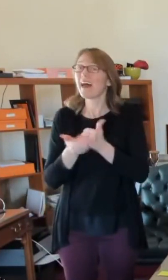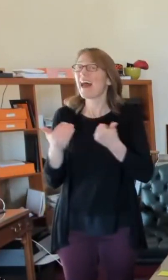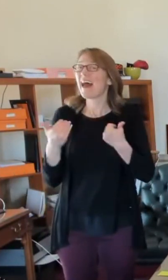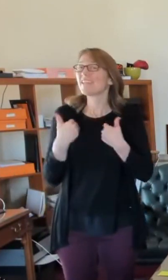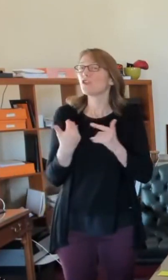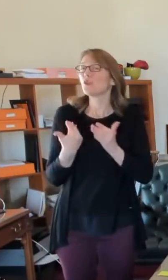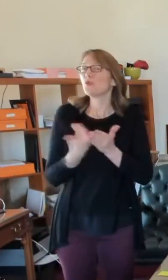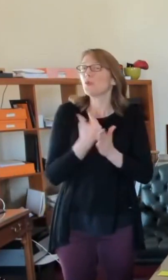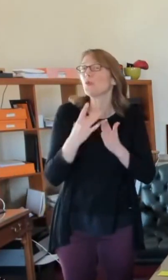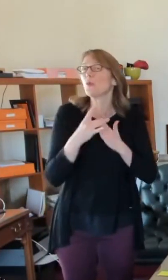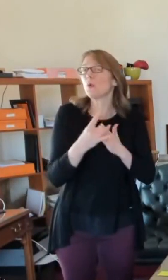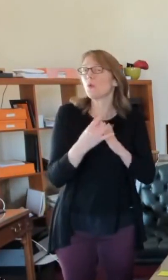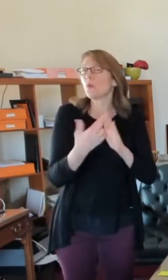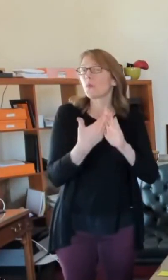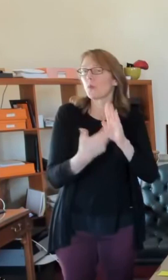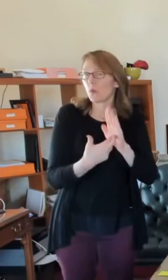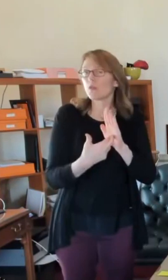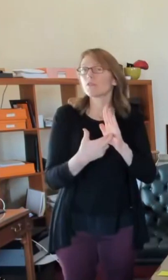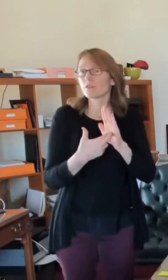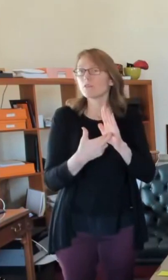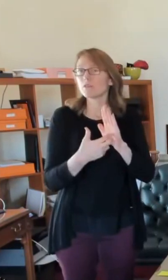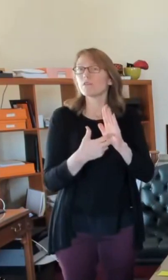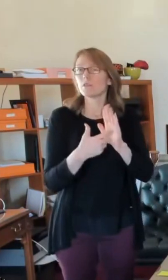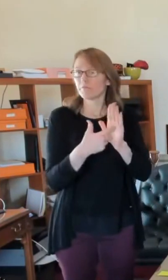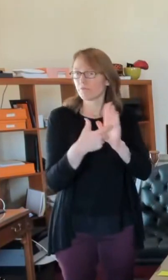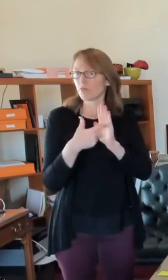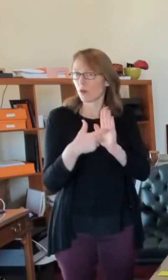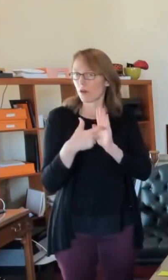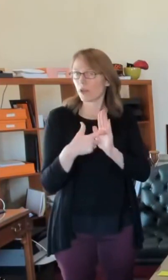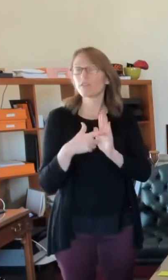also beginning to process that.